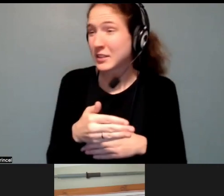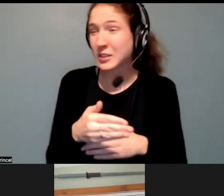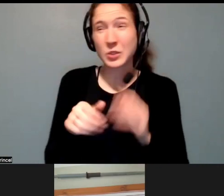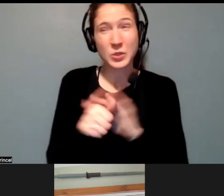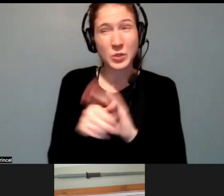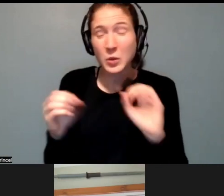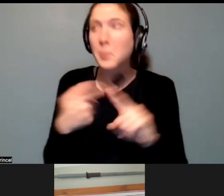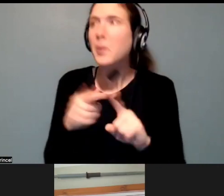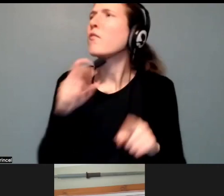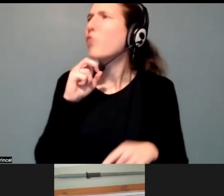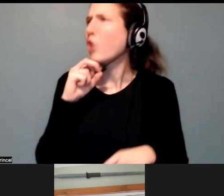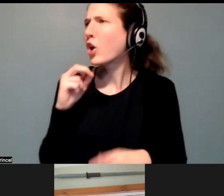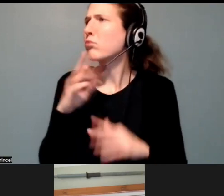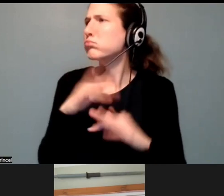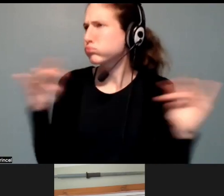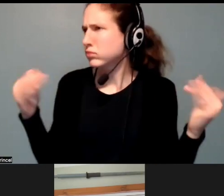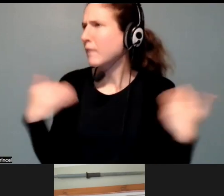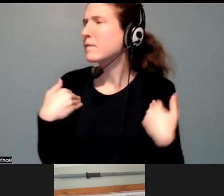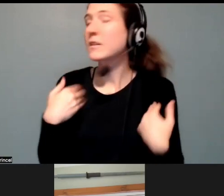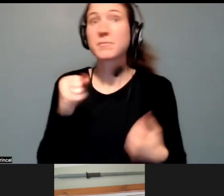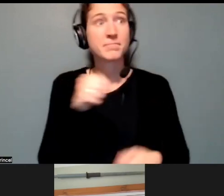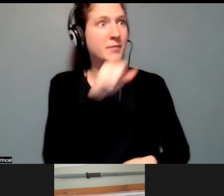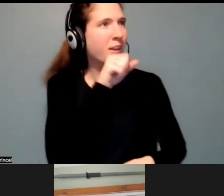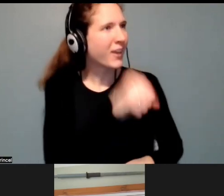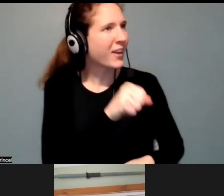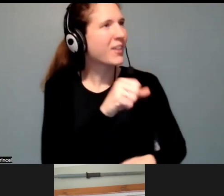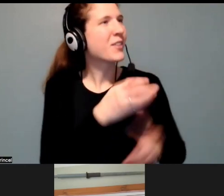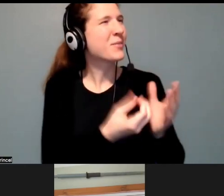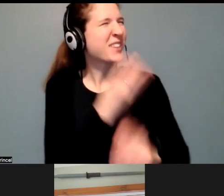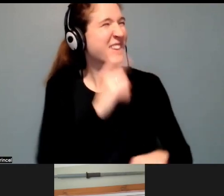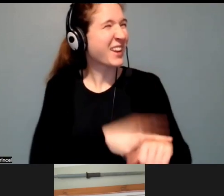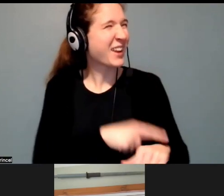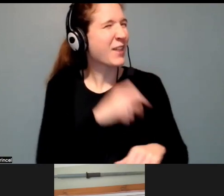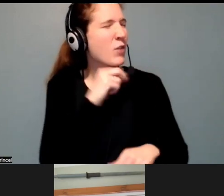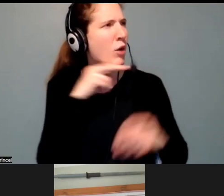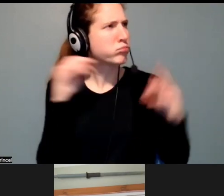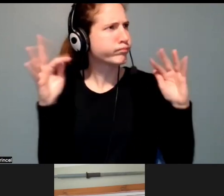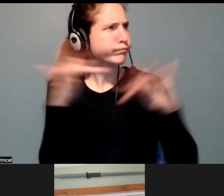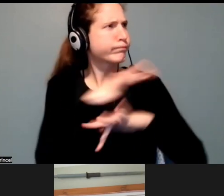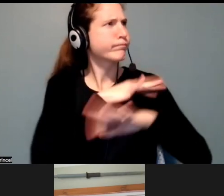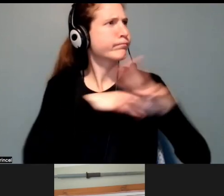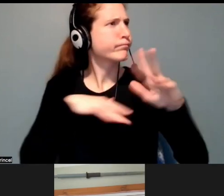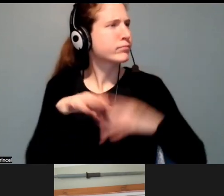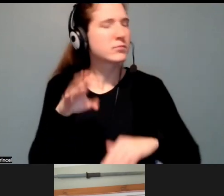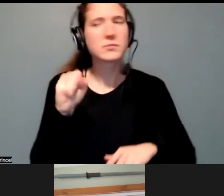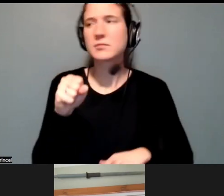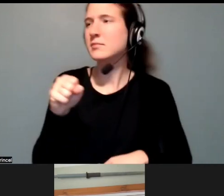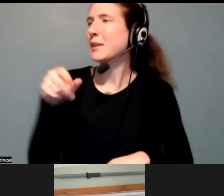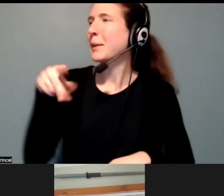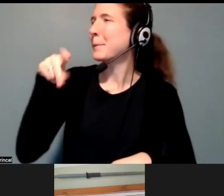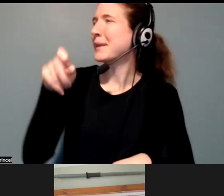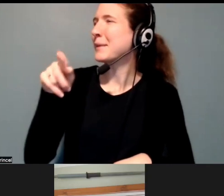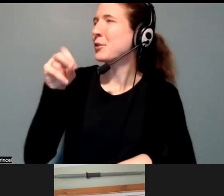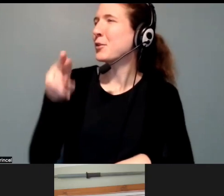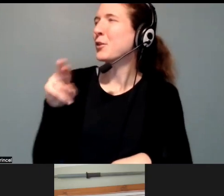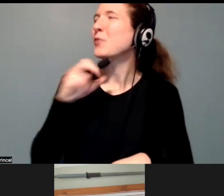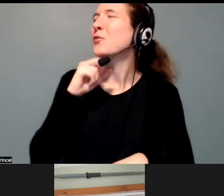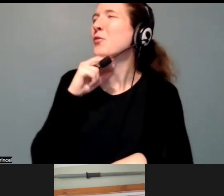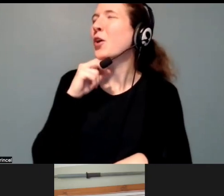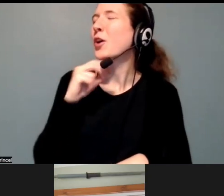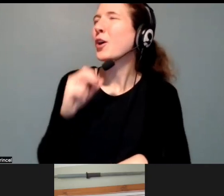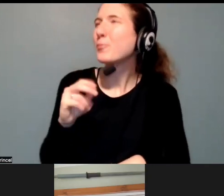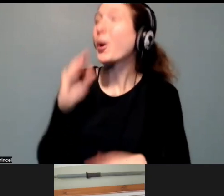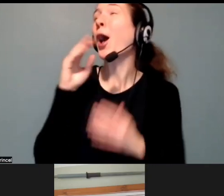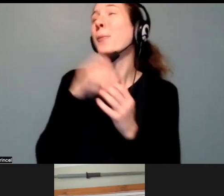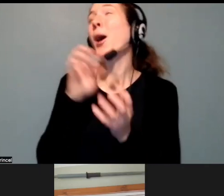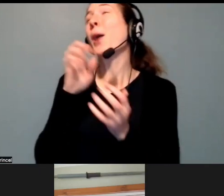frogs. Yeah, yeah, I love the springtime when the frogs are out. Oh yeah, there's nothing like peepers. Yeah, the first